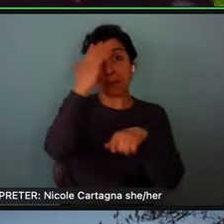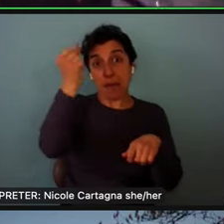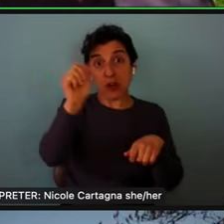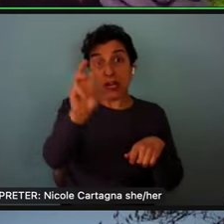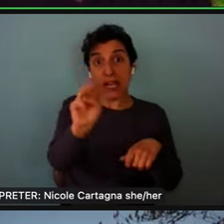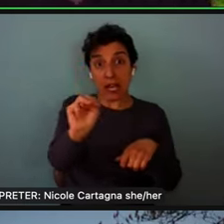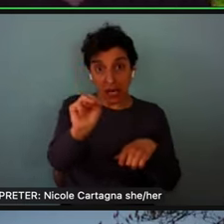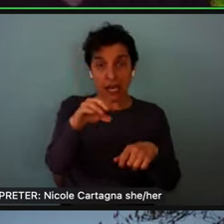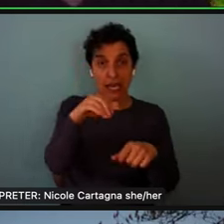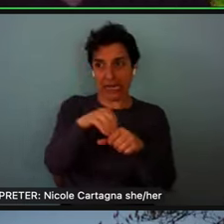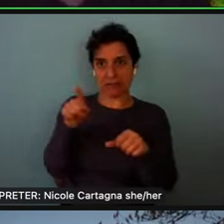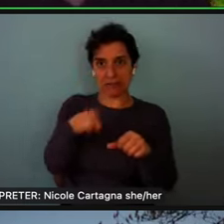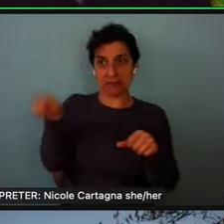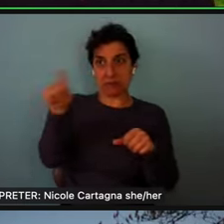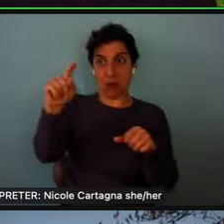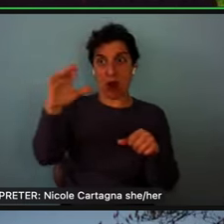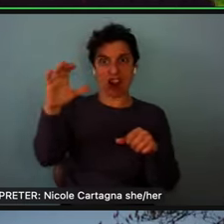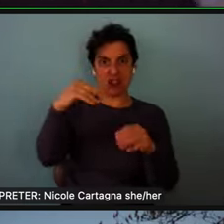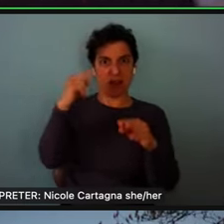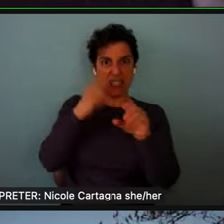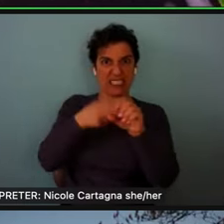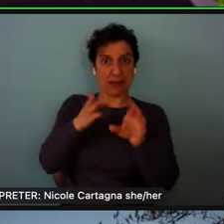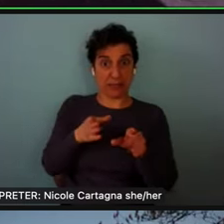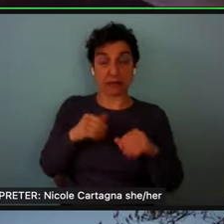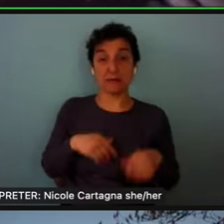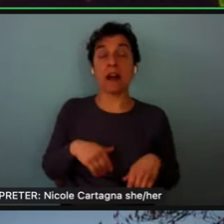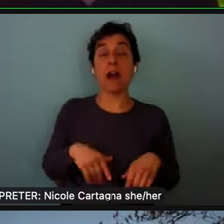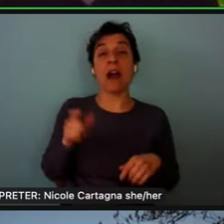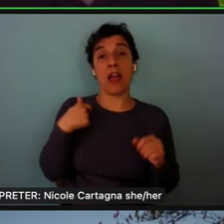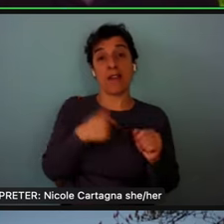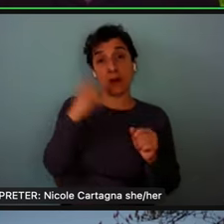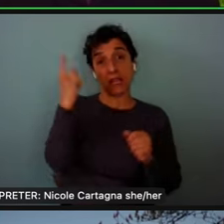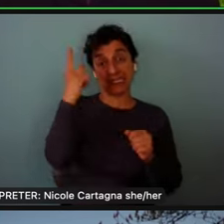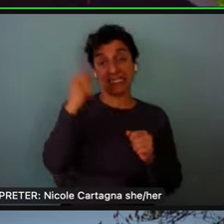the 100 participants, right? If we consider